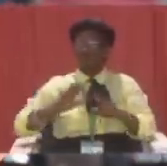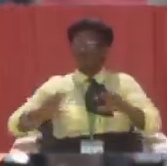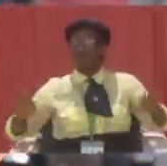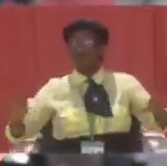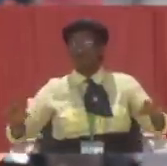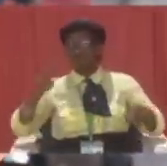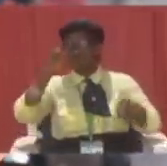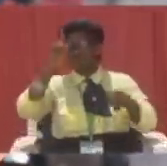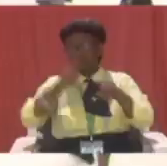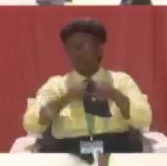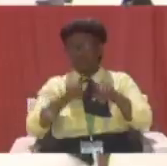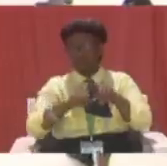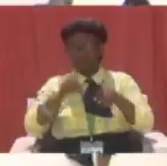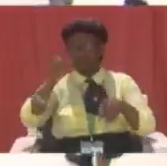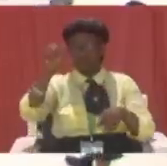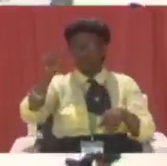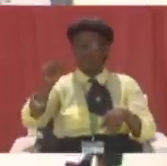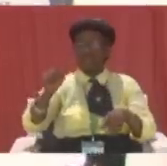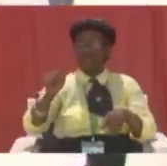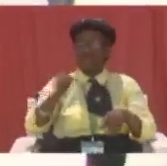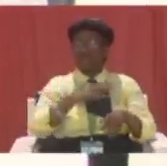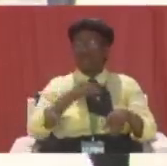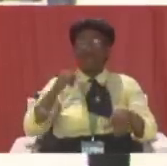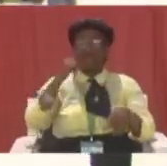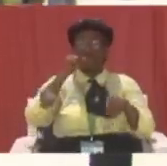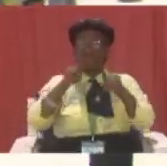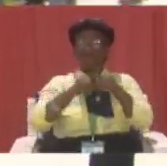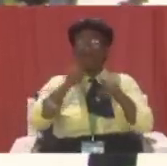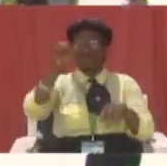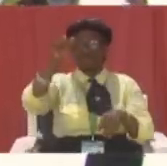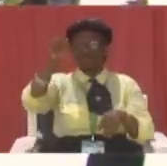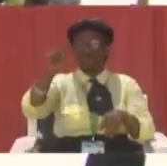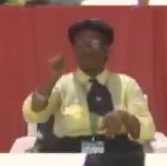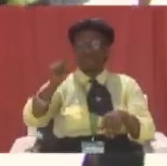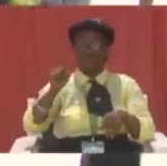brothers, and sisters.